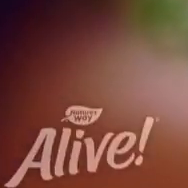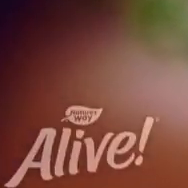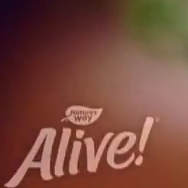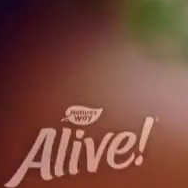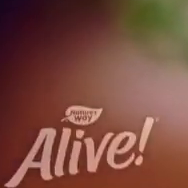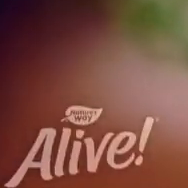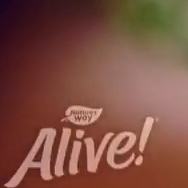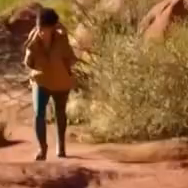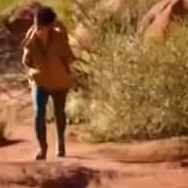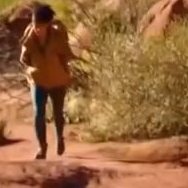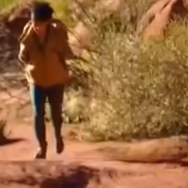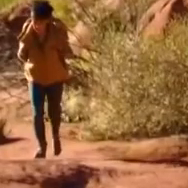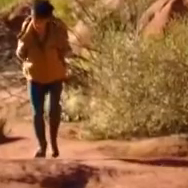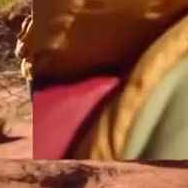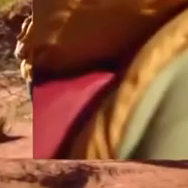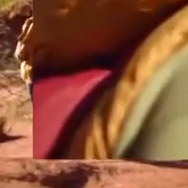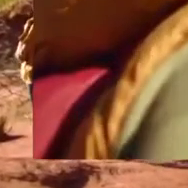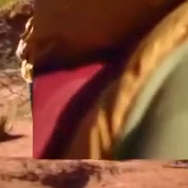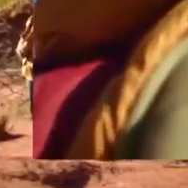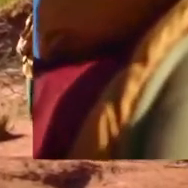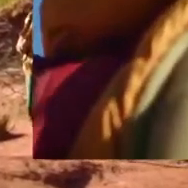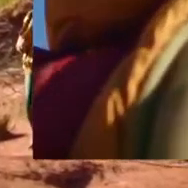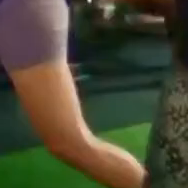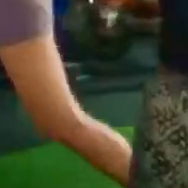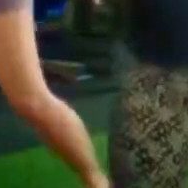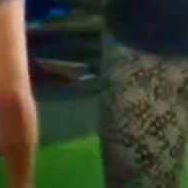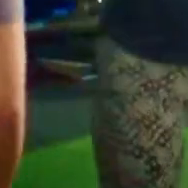Way, you won't be defined by time.